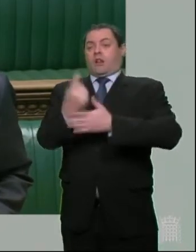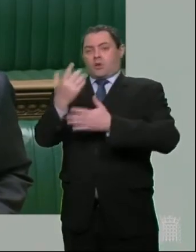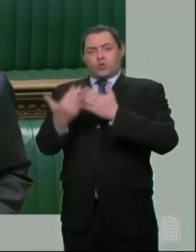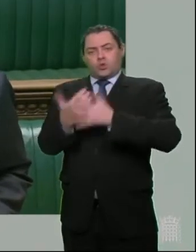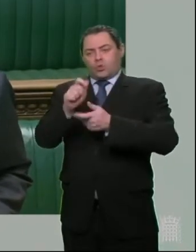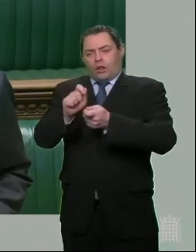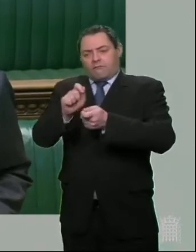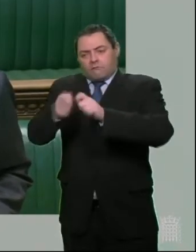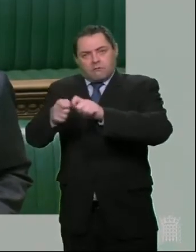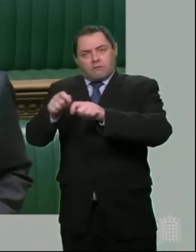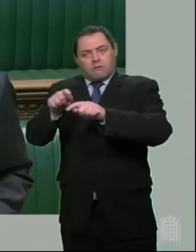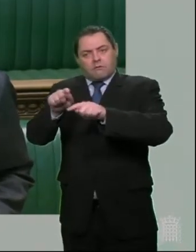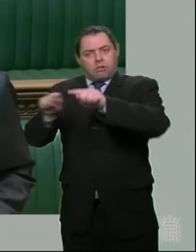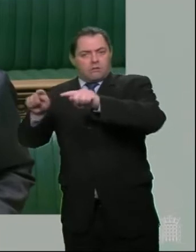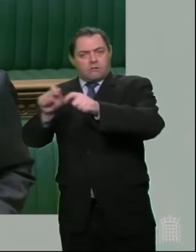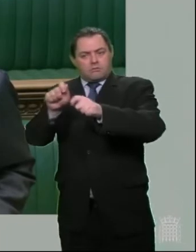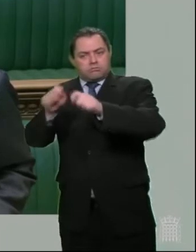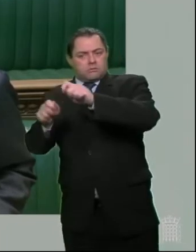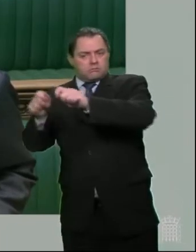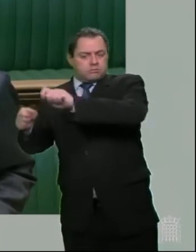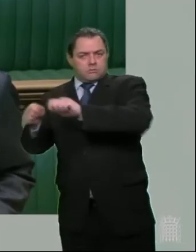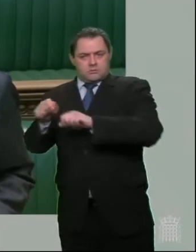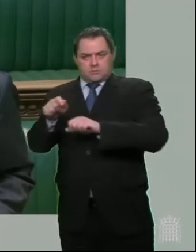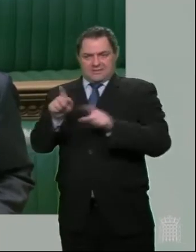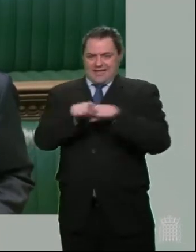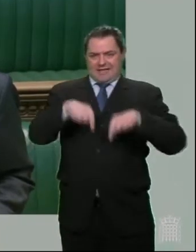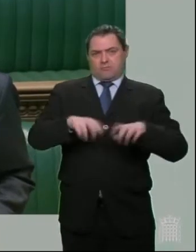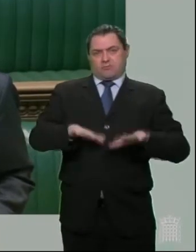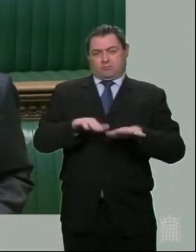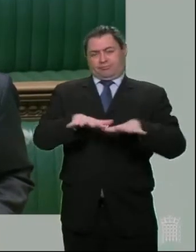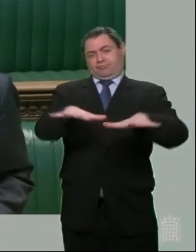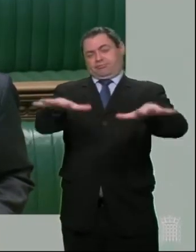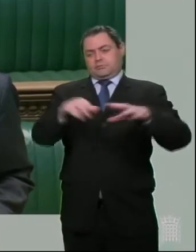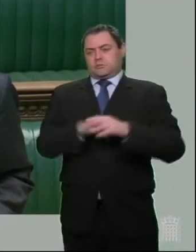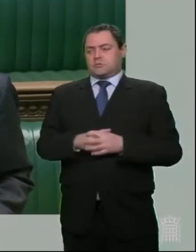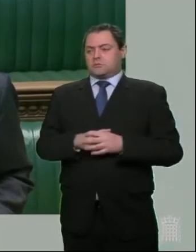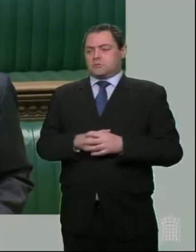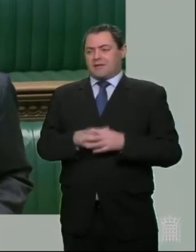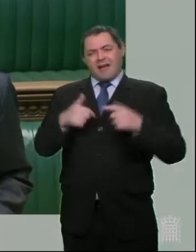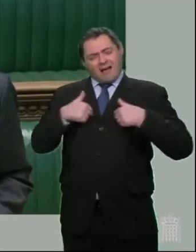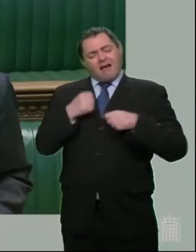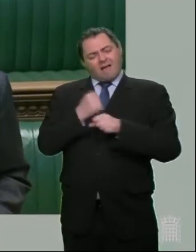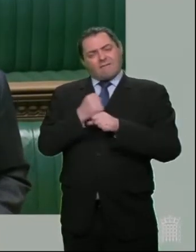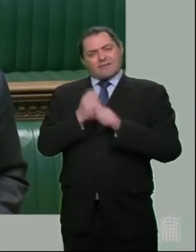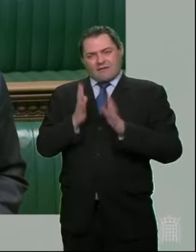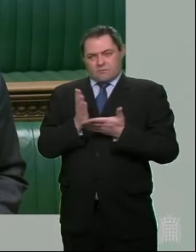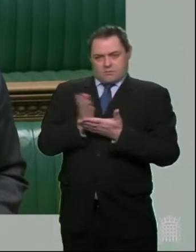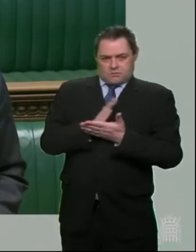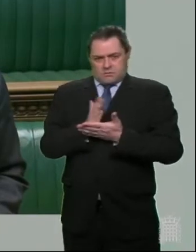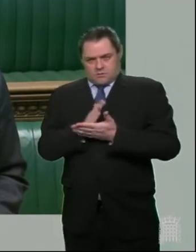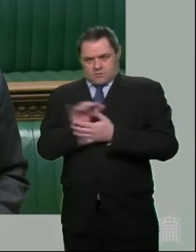country, when you have dilemmas as hard and as heavy as this government has had to face over the